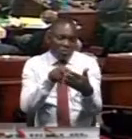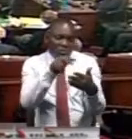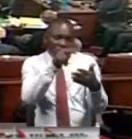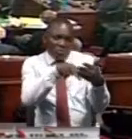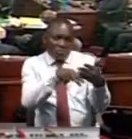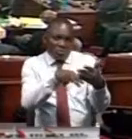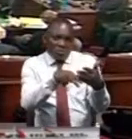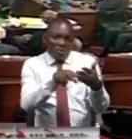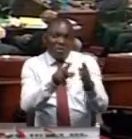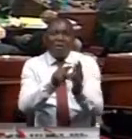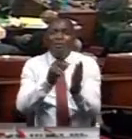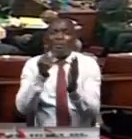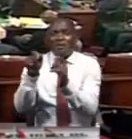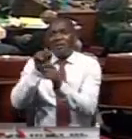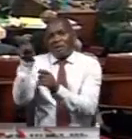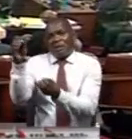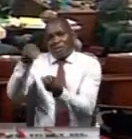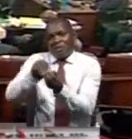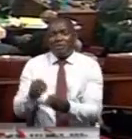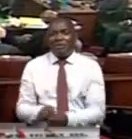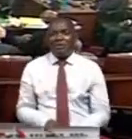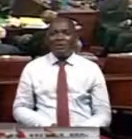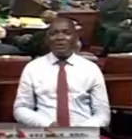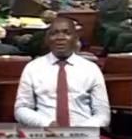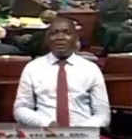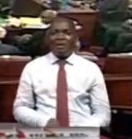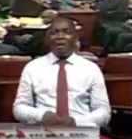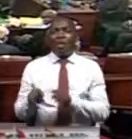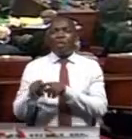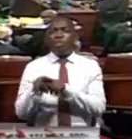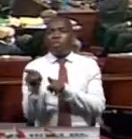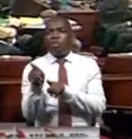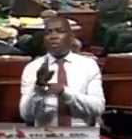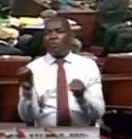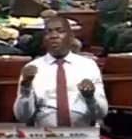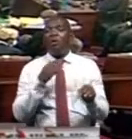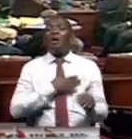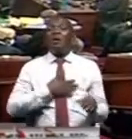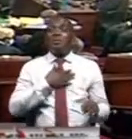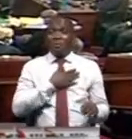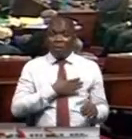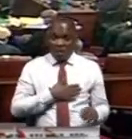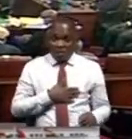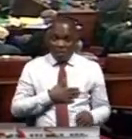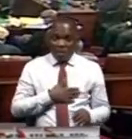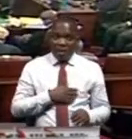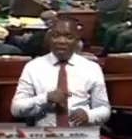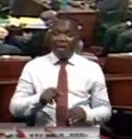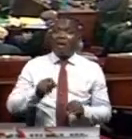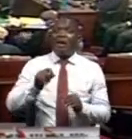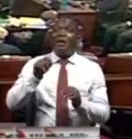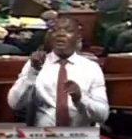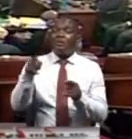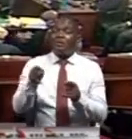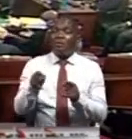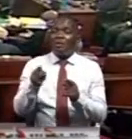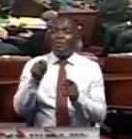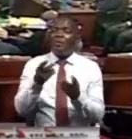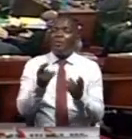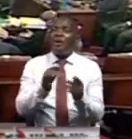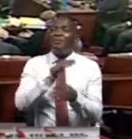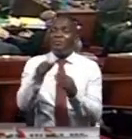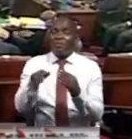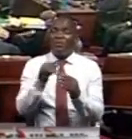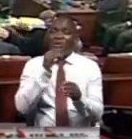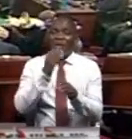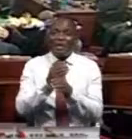and maybe the question will follow. You don't go off like we are going. You not even finish today the way you